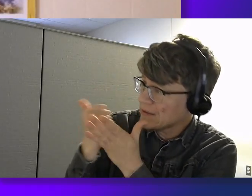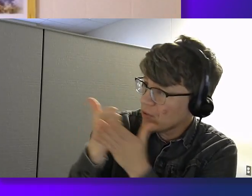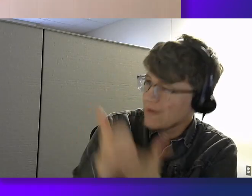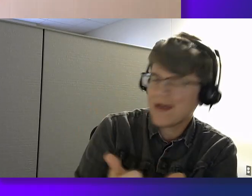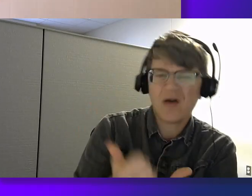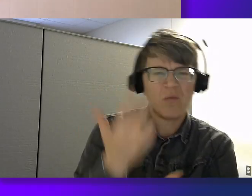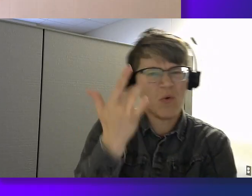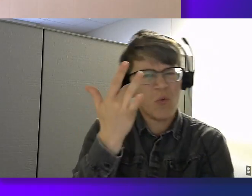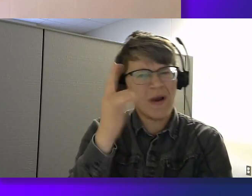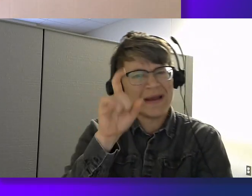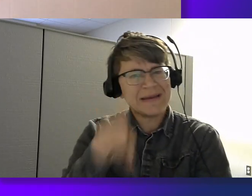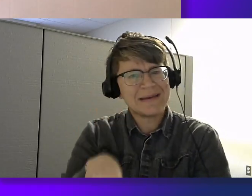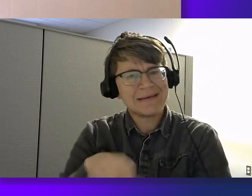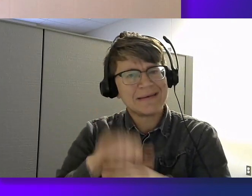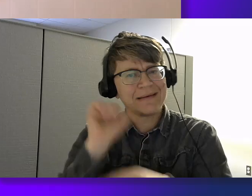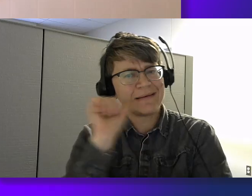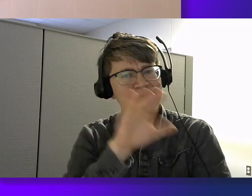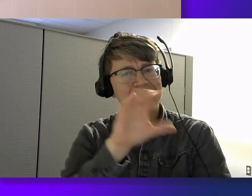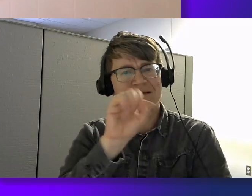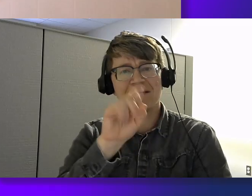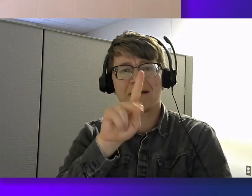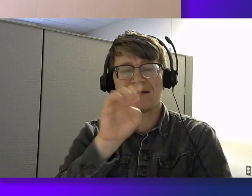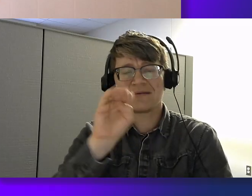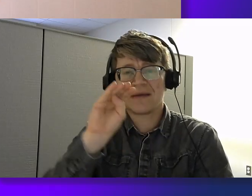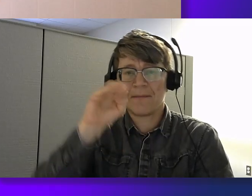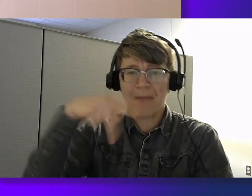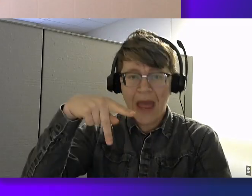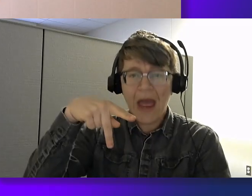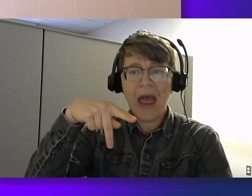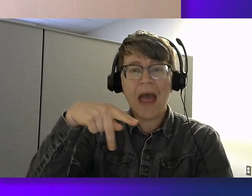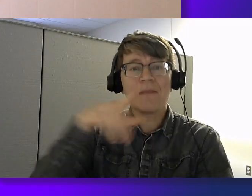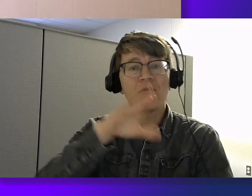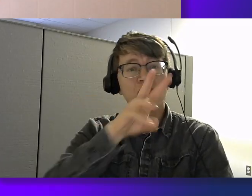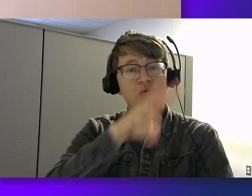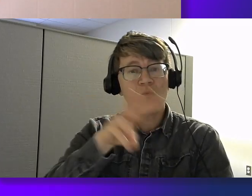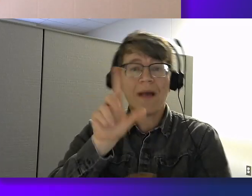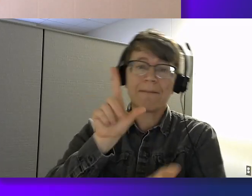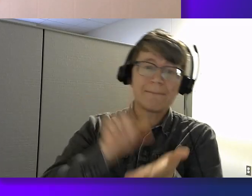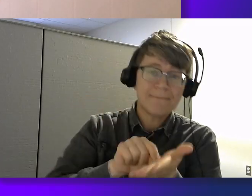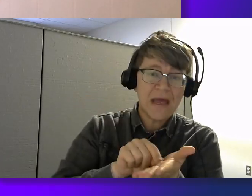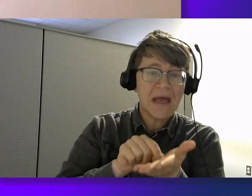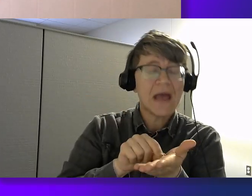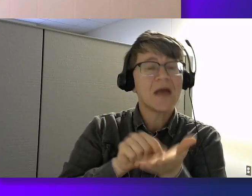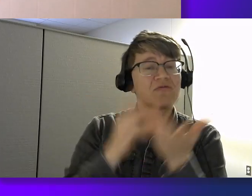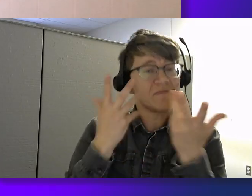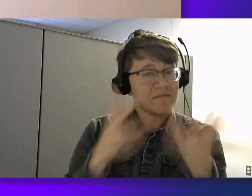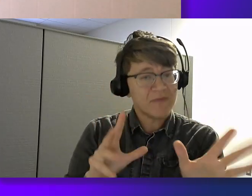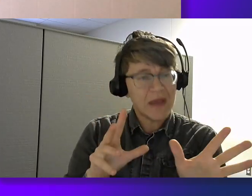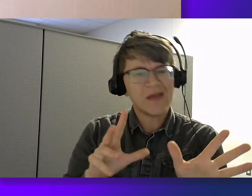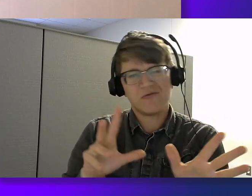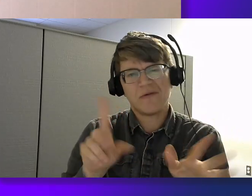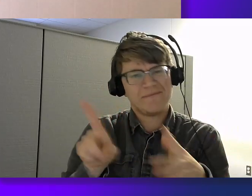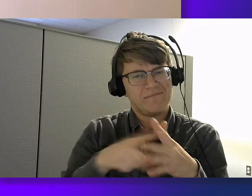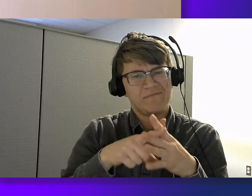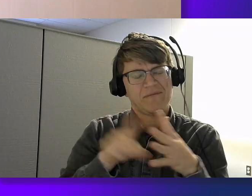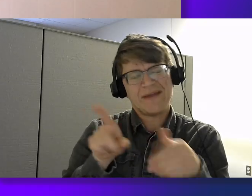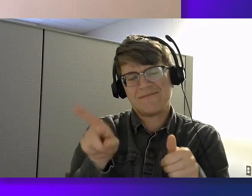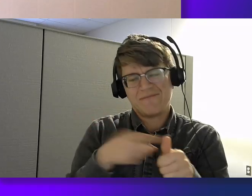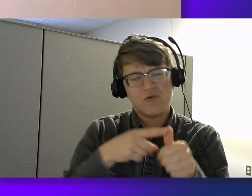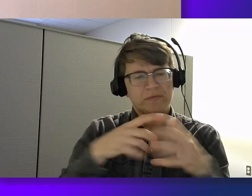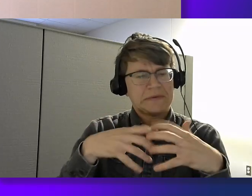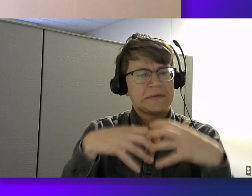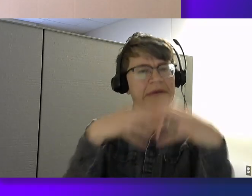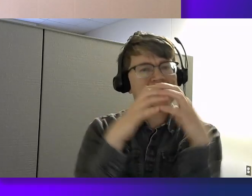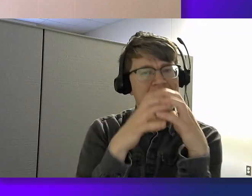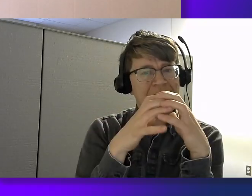sitemap? When you first publish your website, and each time you go through a significant site redesign, Someone on your team will have to submit the sitemap to